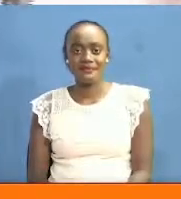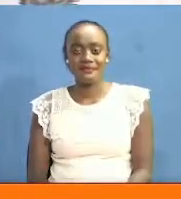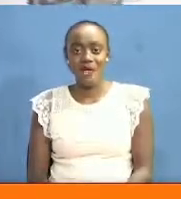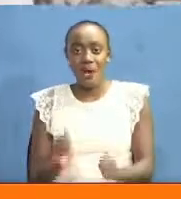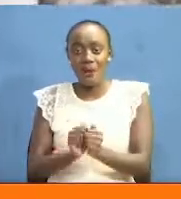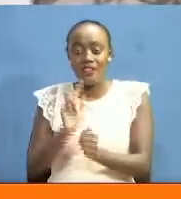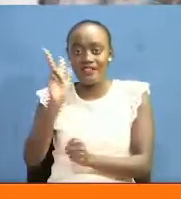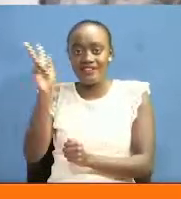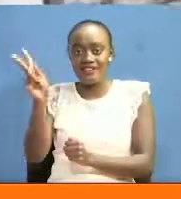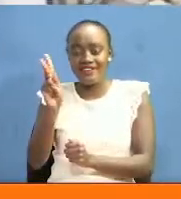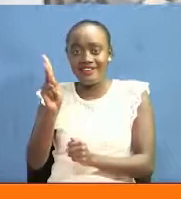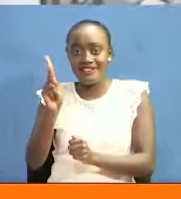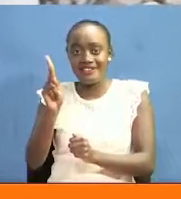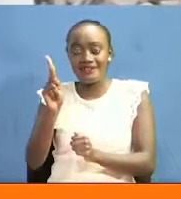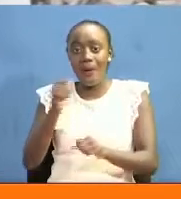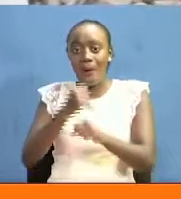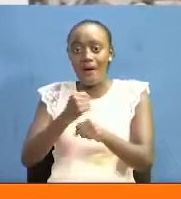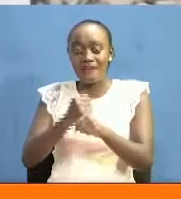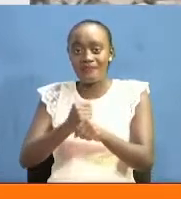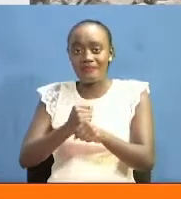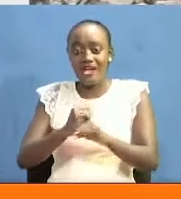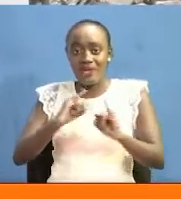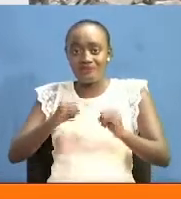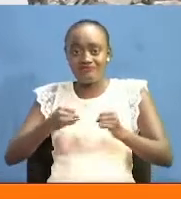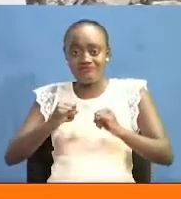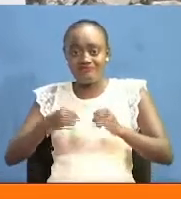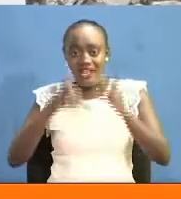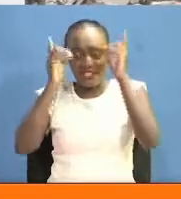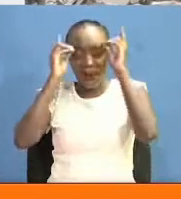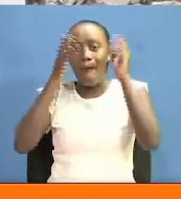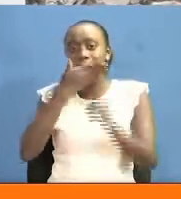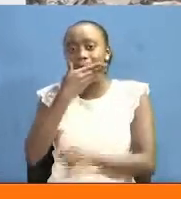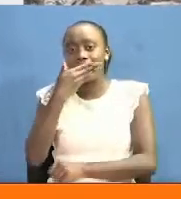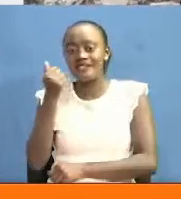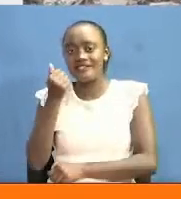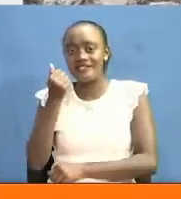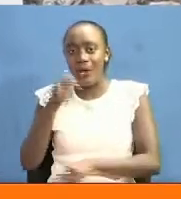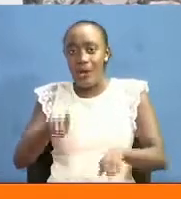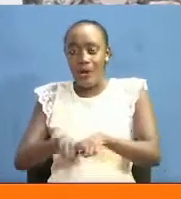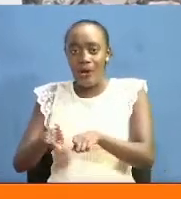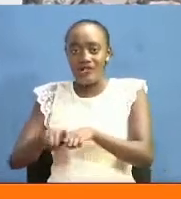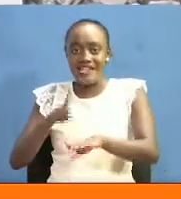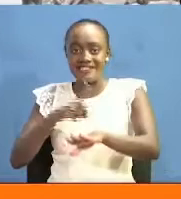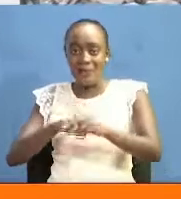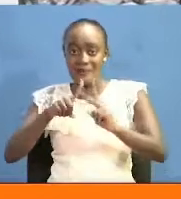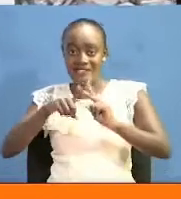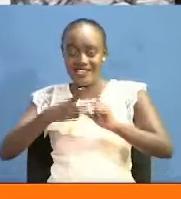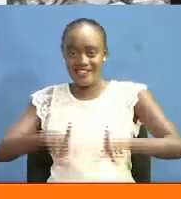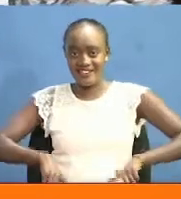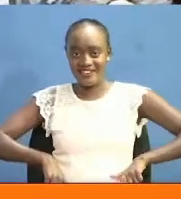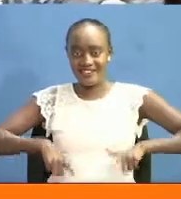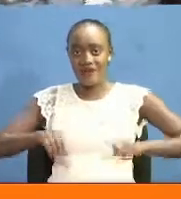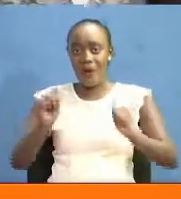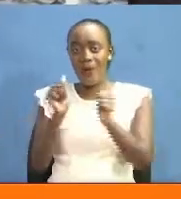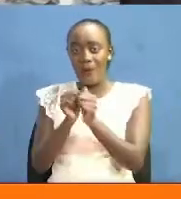We, the KUTV fraternities, wish our news anchor and director all the best and success as he begins his new life